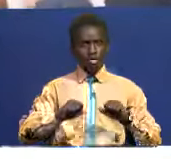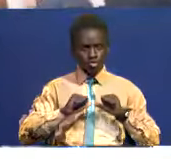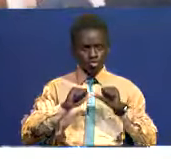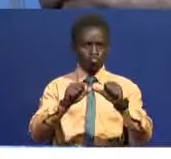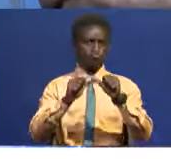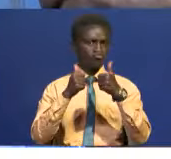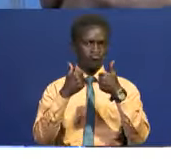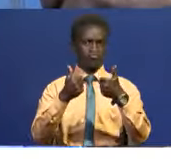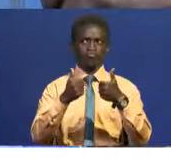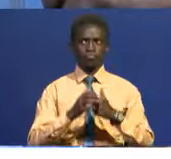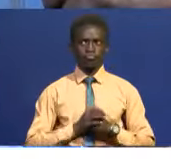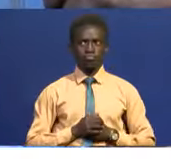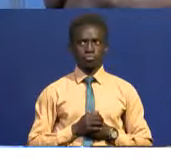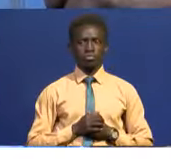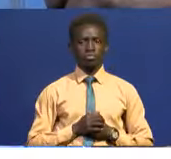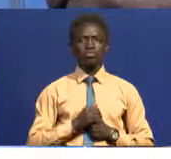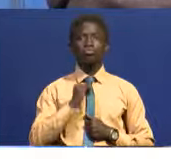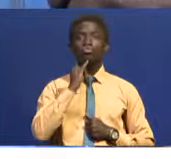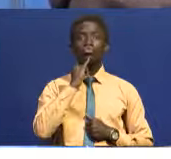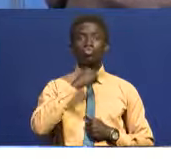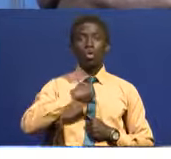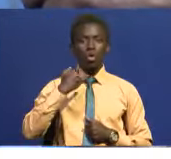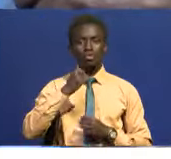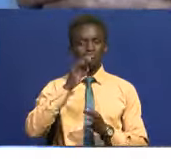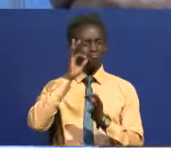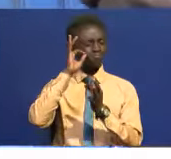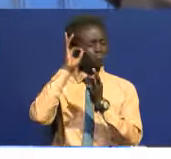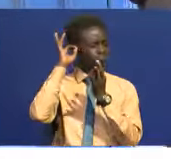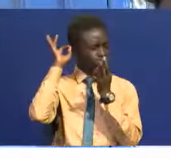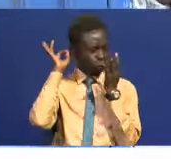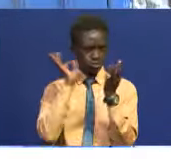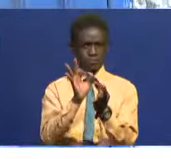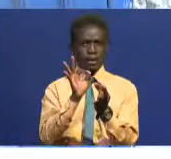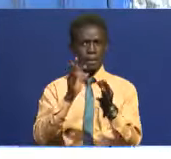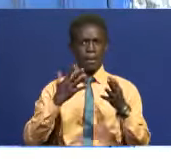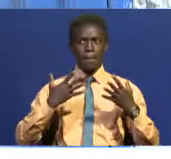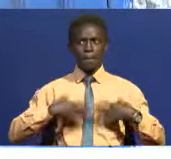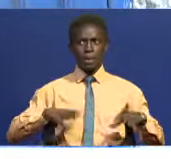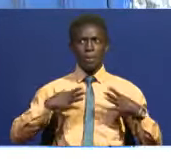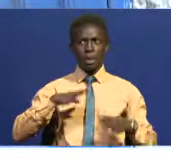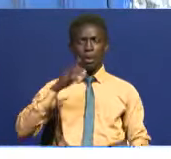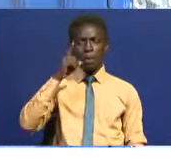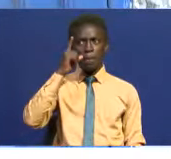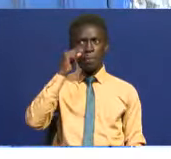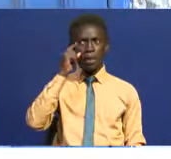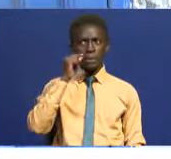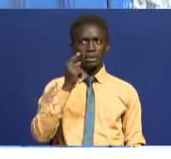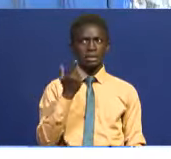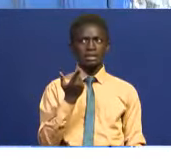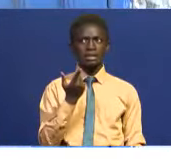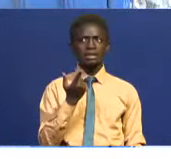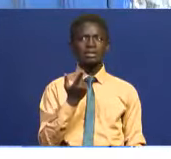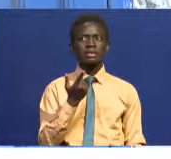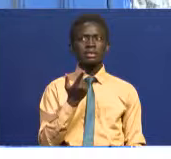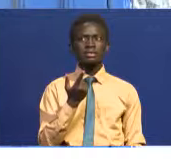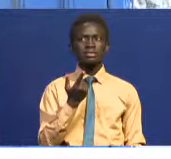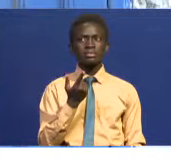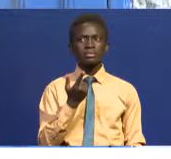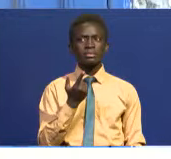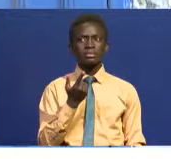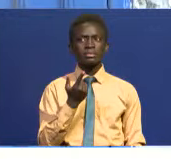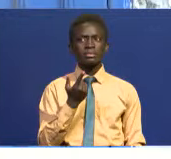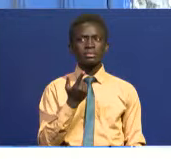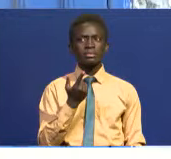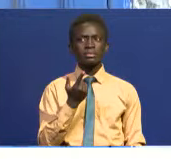Joho, surely the people of Mombasa are lamenting up to date, because when he was there,